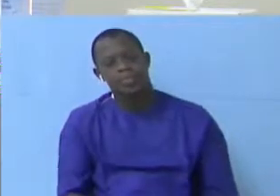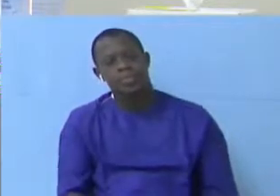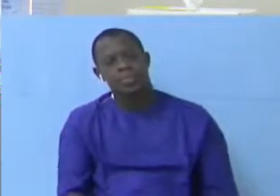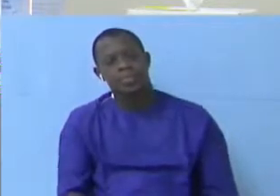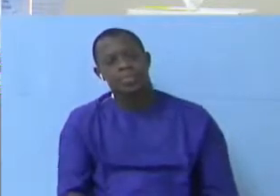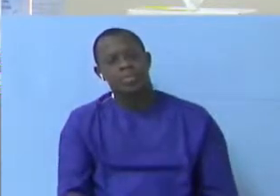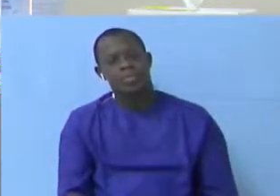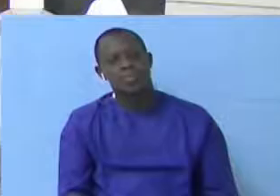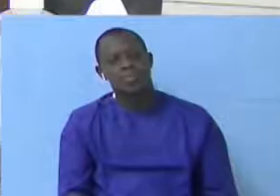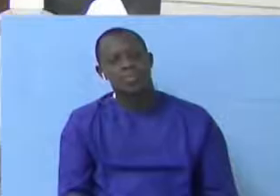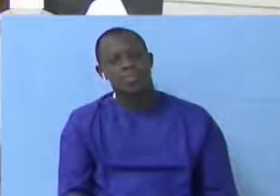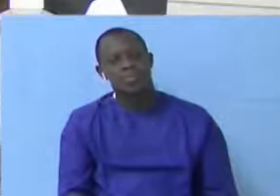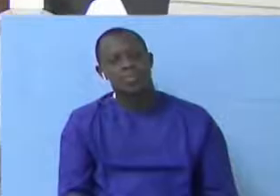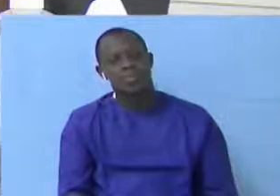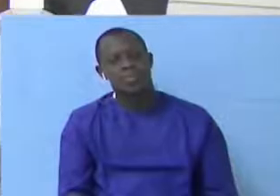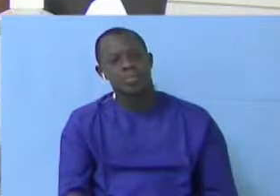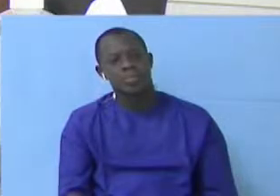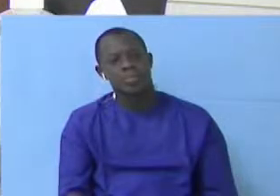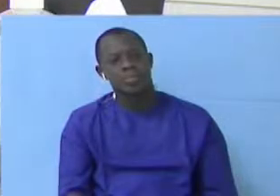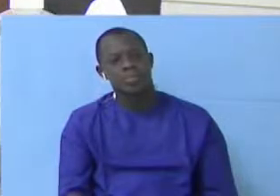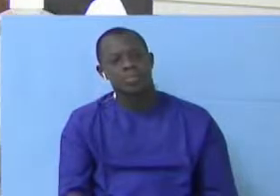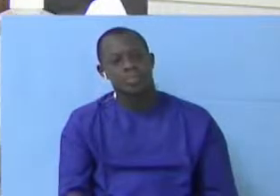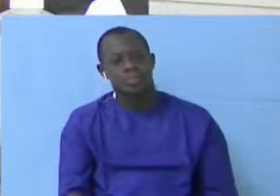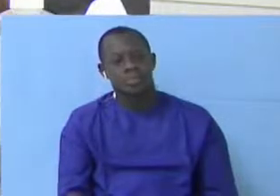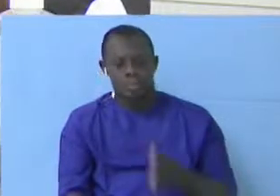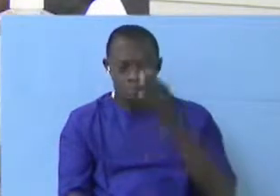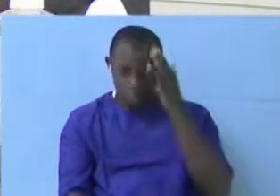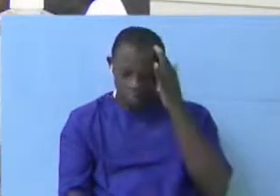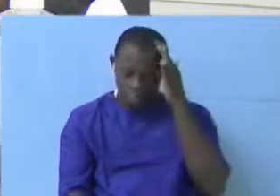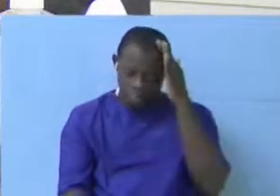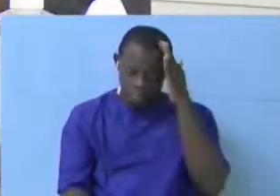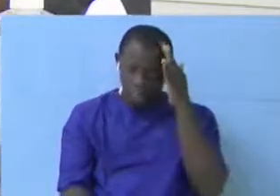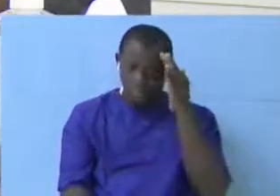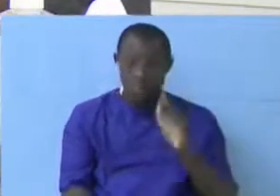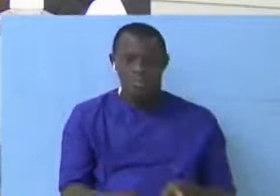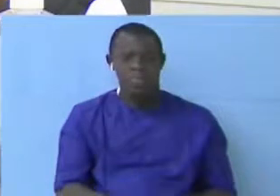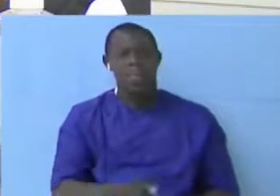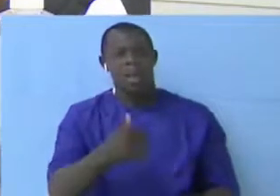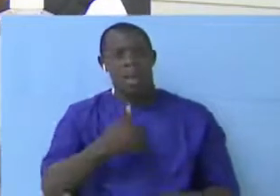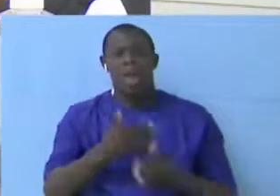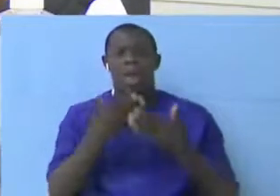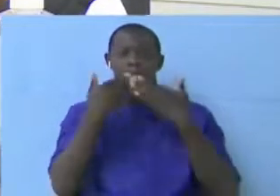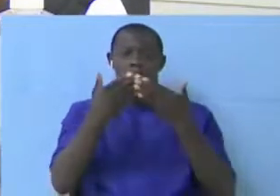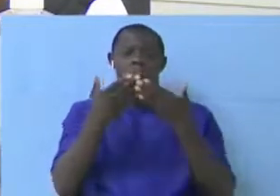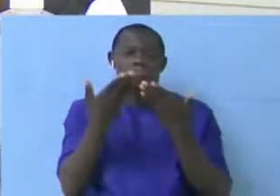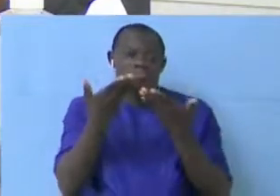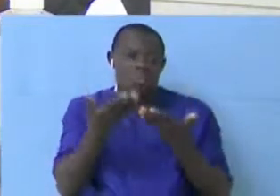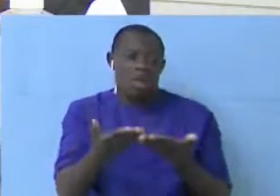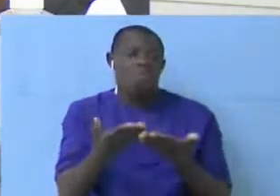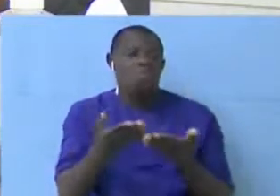I told him that we have intercepted some illegal migrants. And